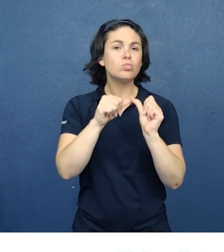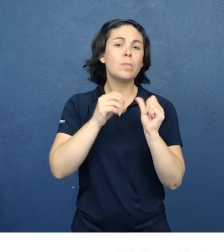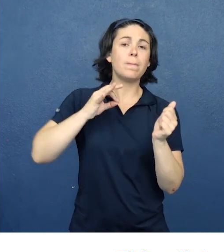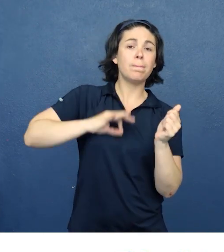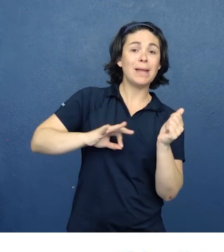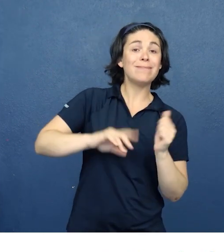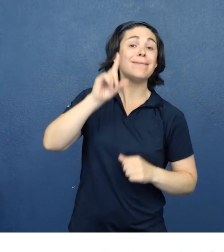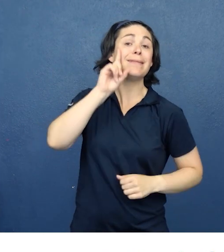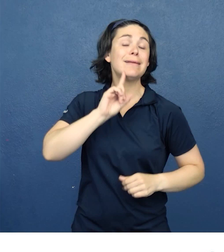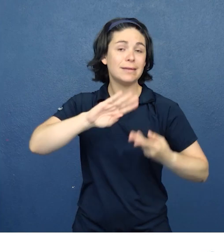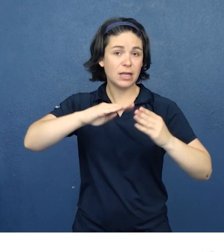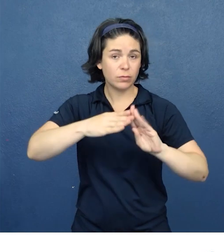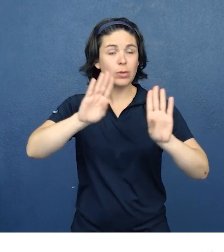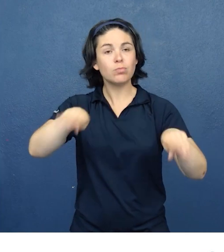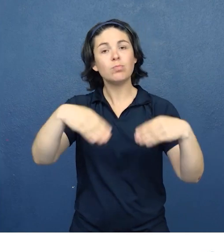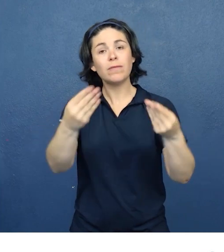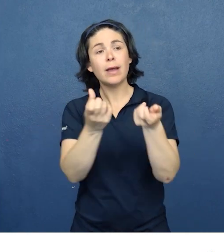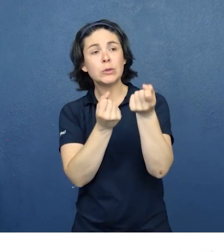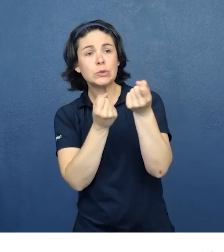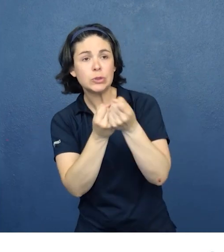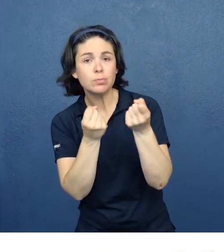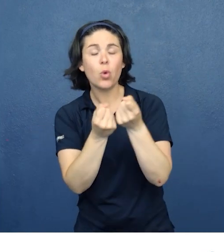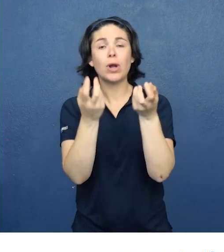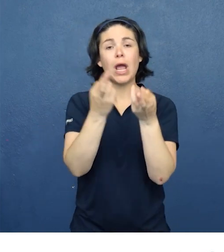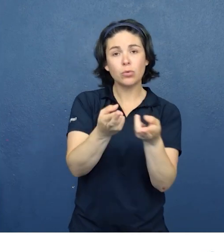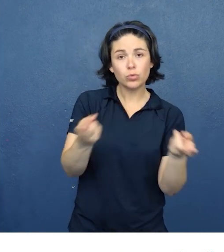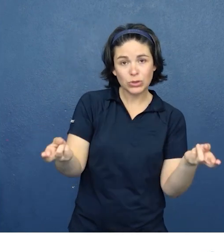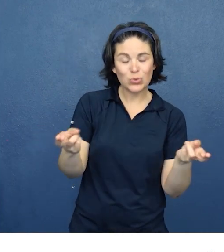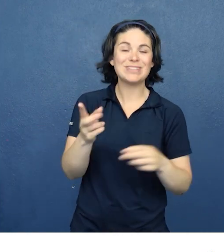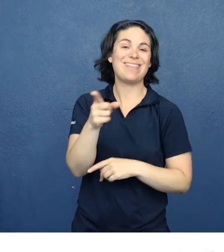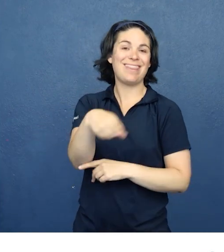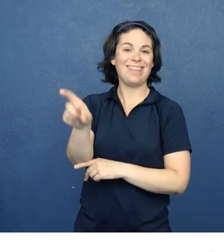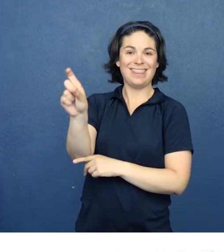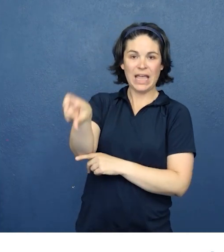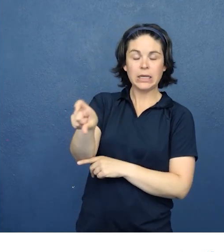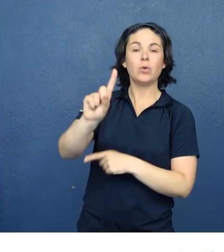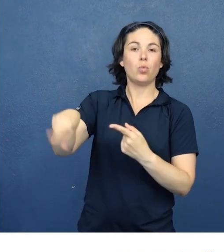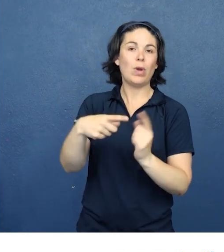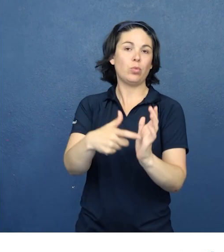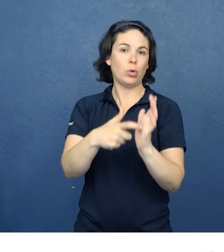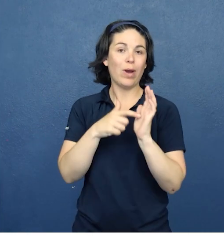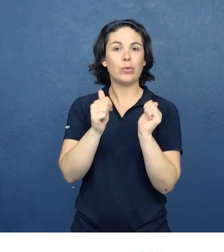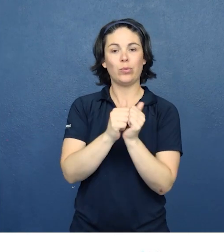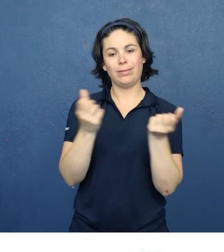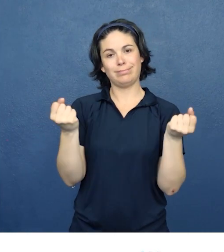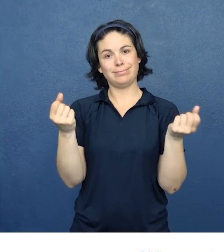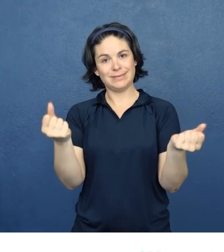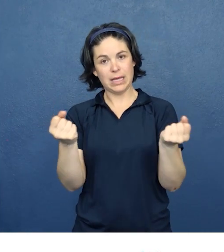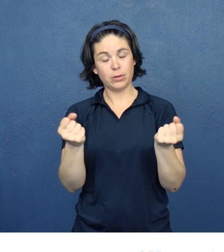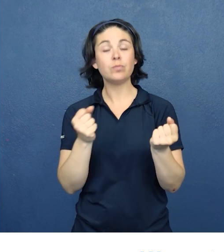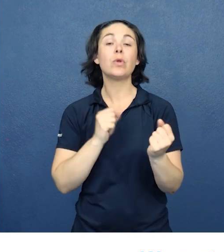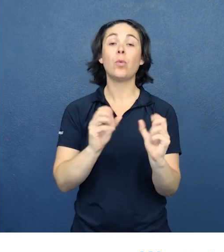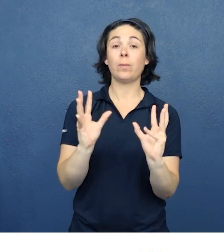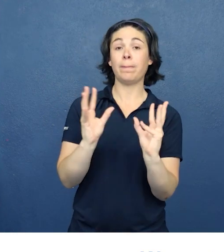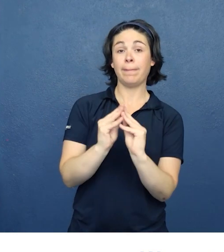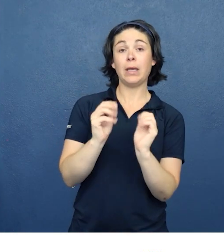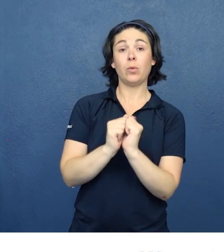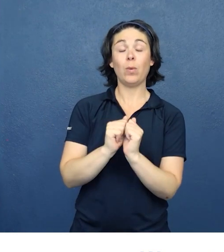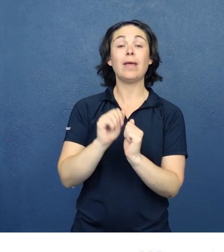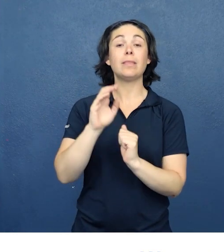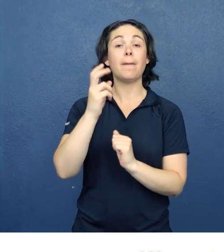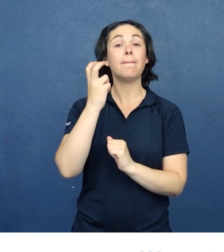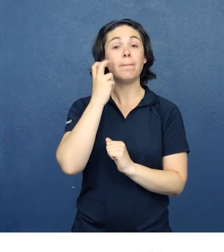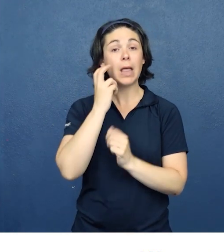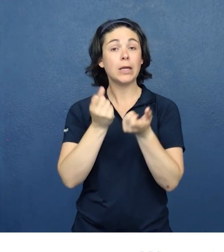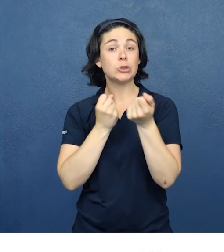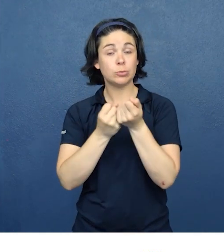community by allowing access to the support and resources needed when they are required. We met with the blind support services leaders